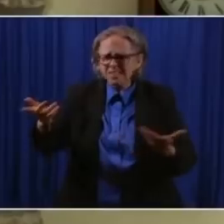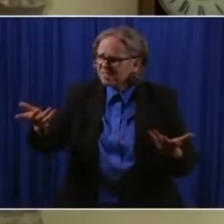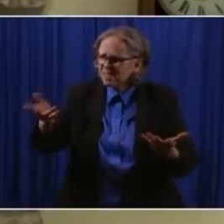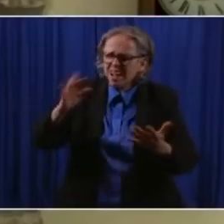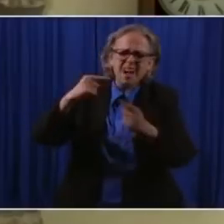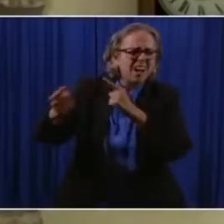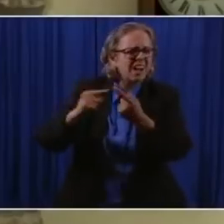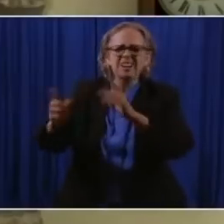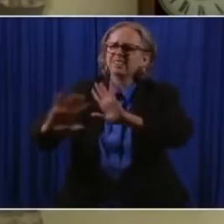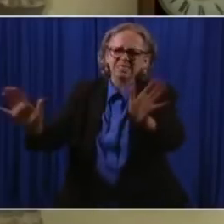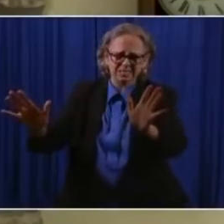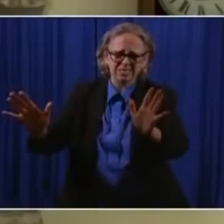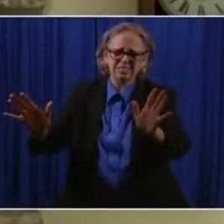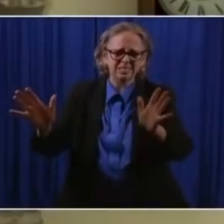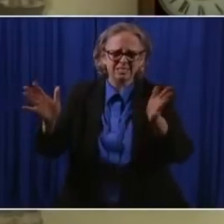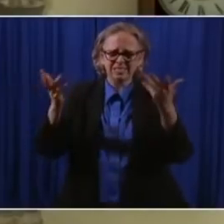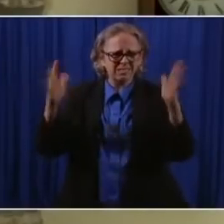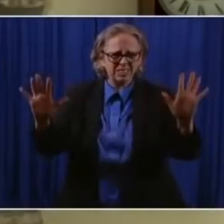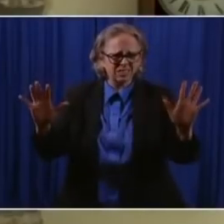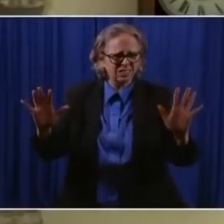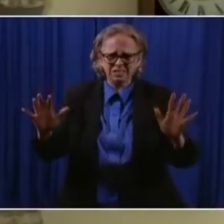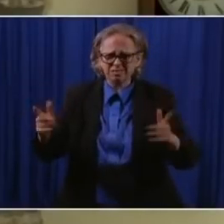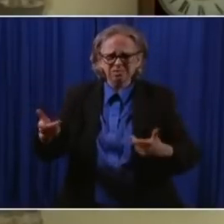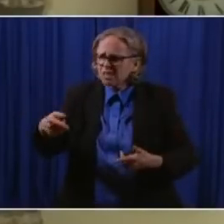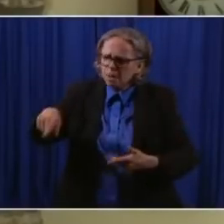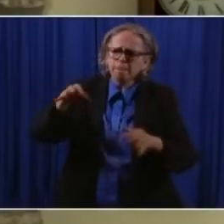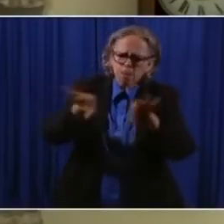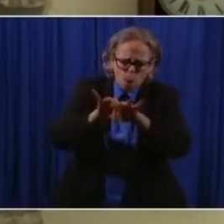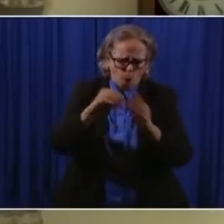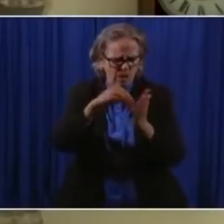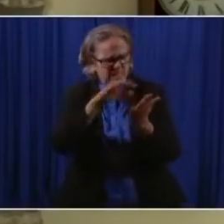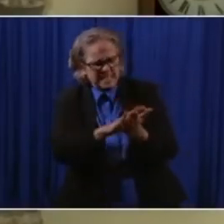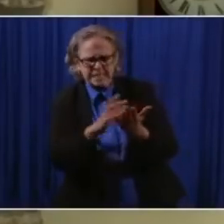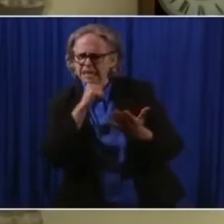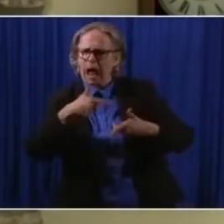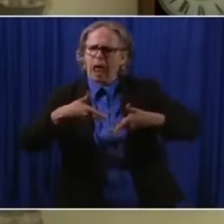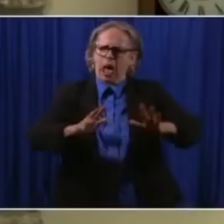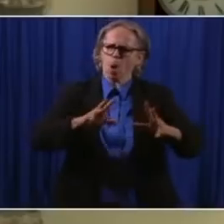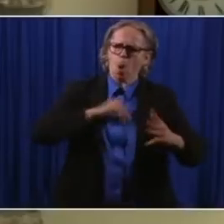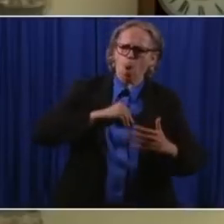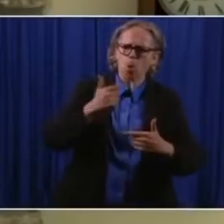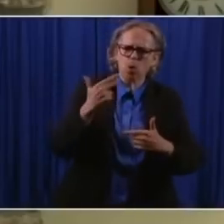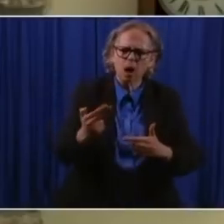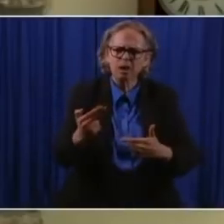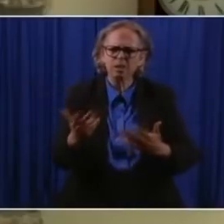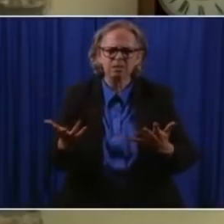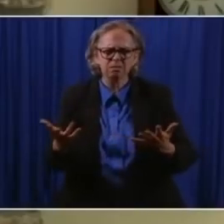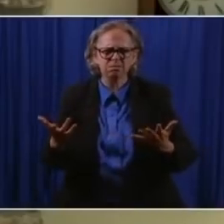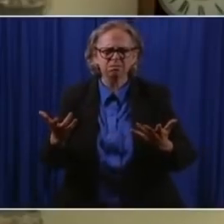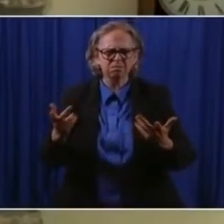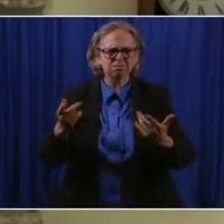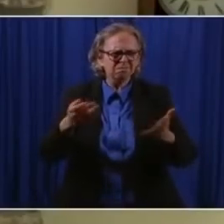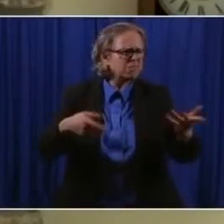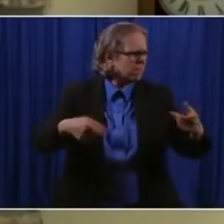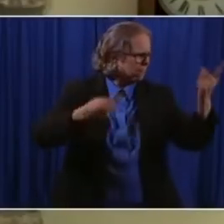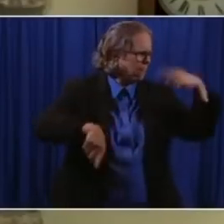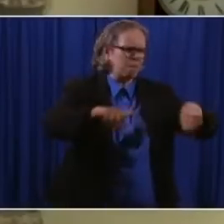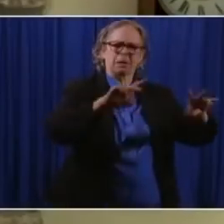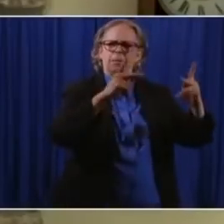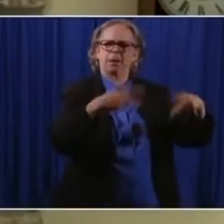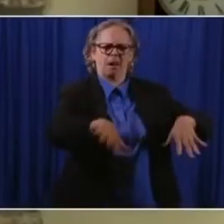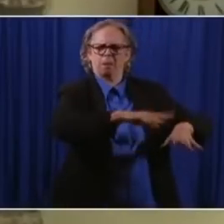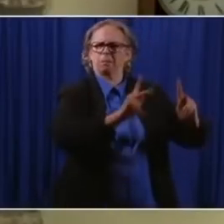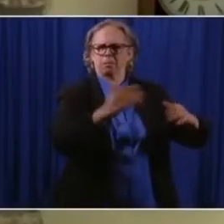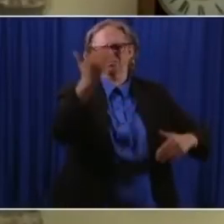gun. I think there's a general consensus in society that those individuals who are not allowed to have a gun and who are